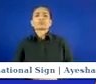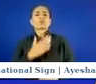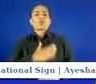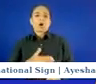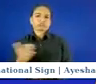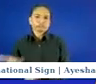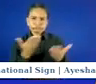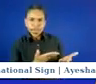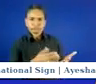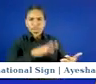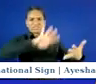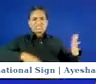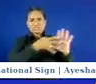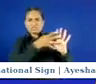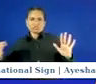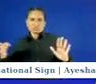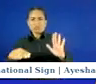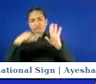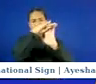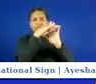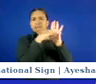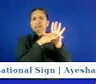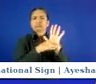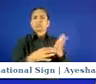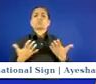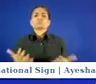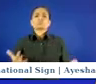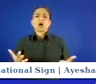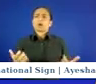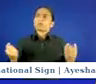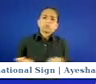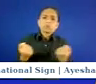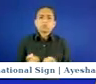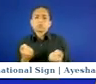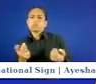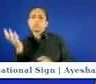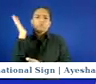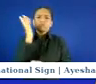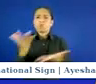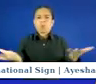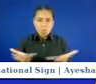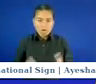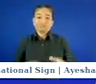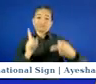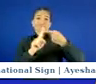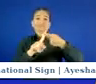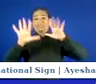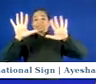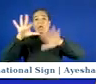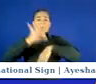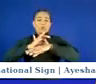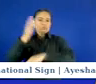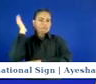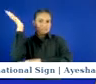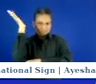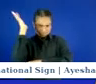agenda. So after this introduction, we are going to have a 10 minutes presentation. I'll introduce the